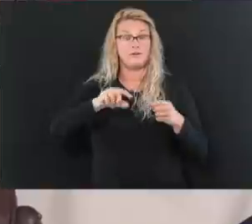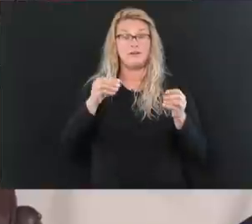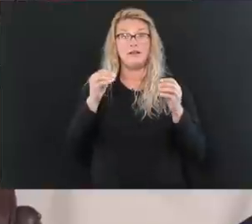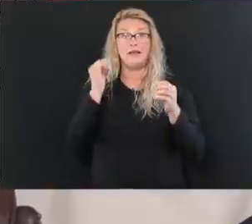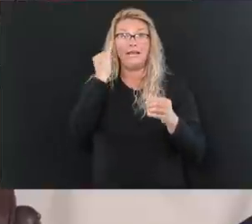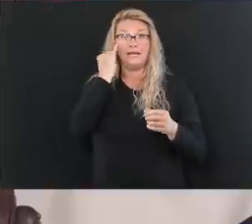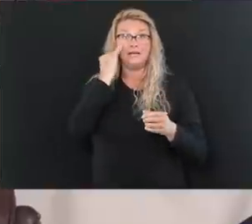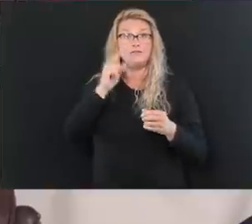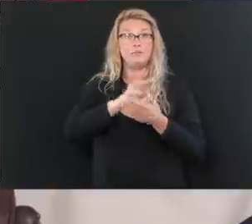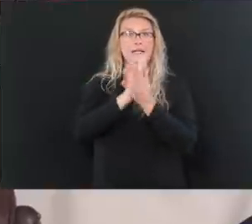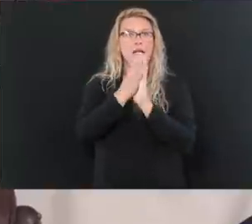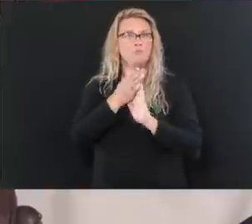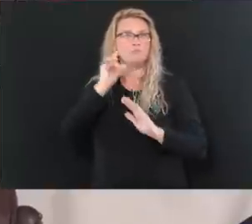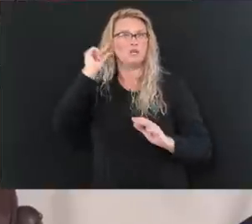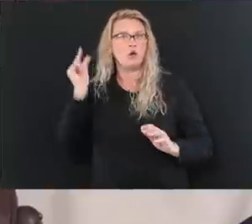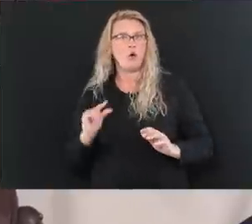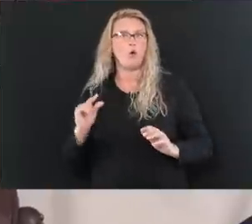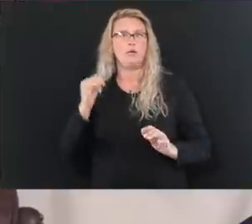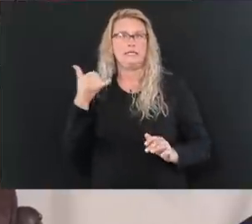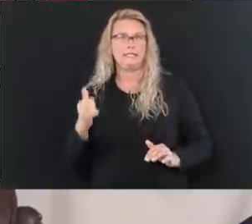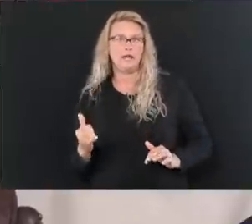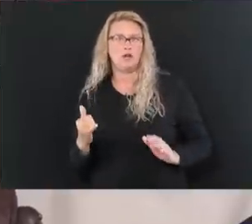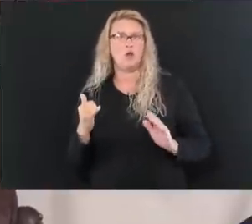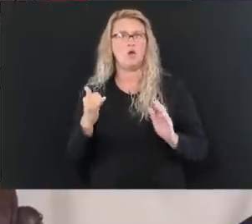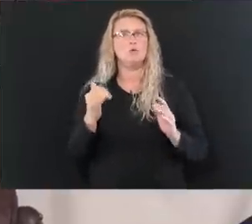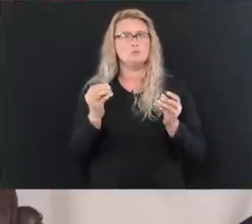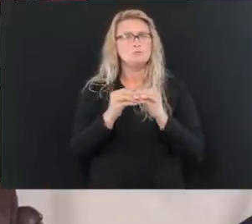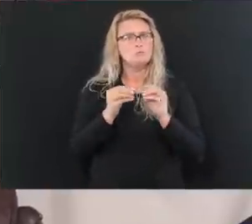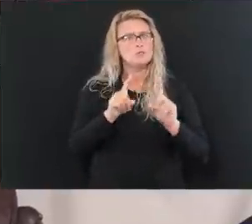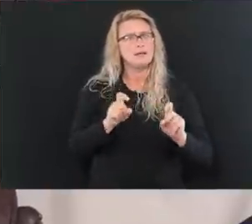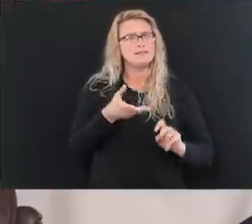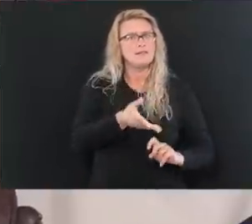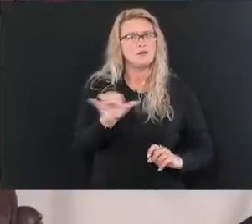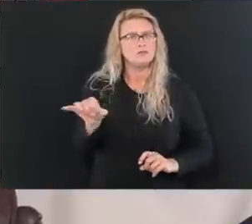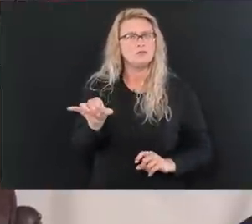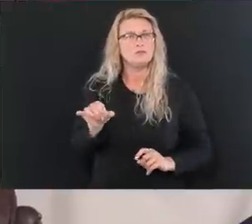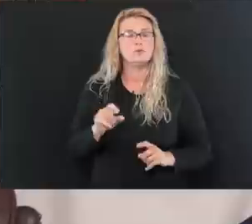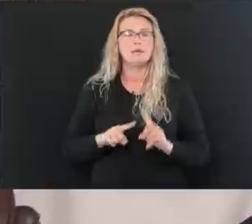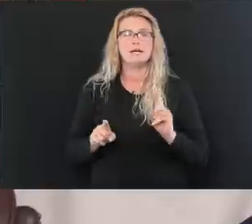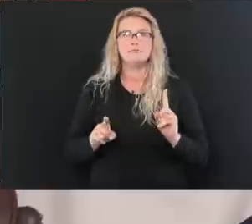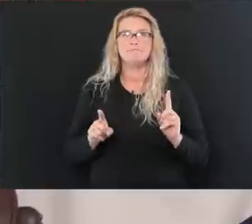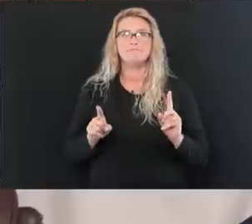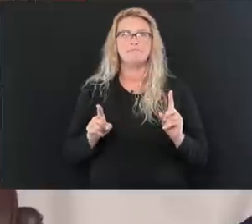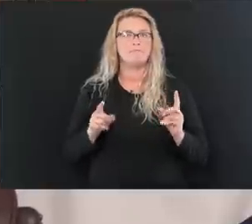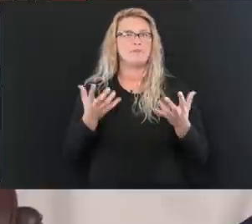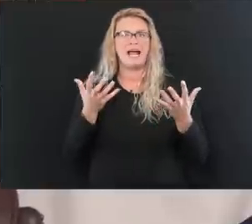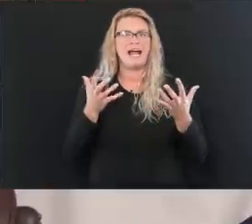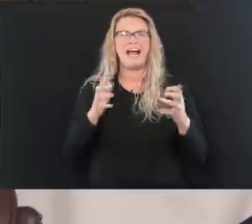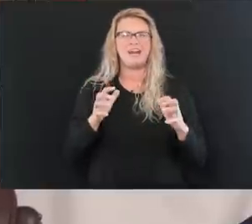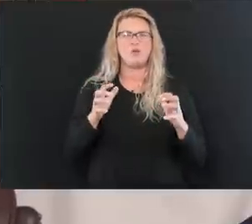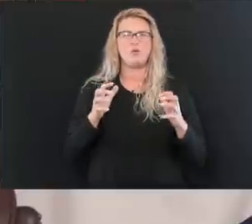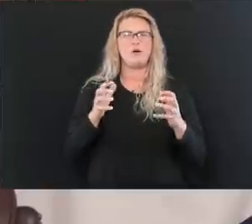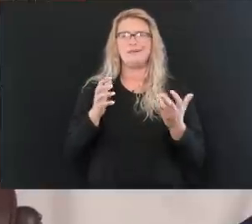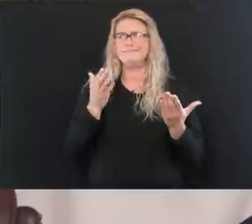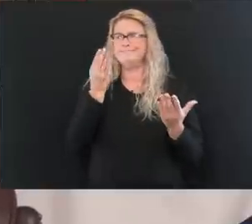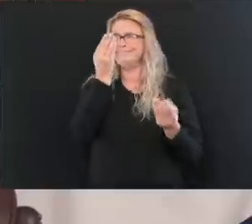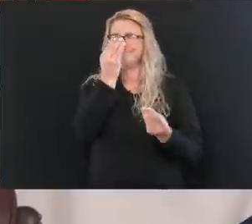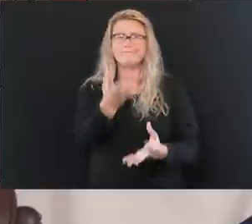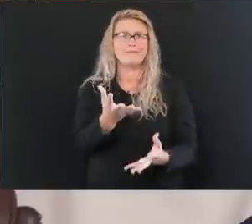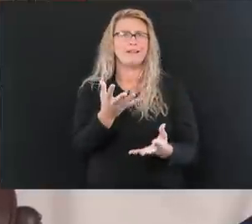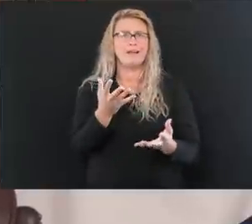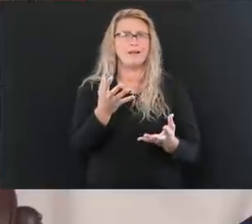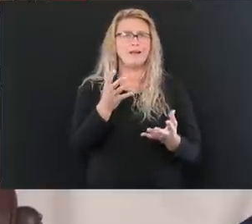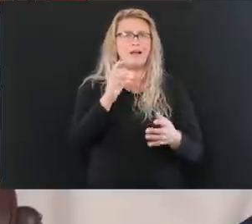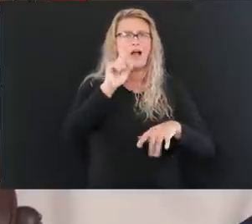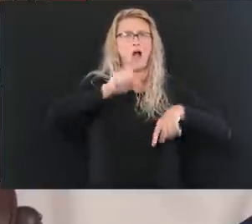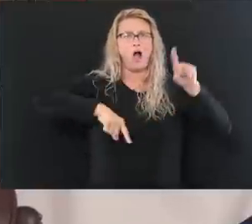or the yellow counties some also and everything, and there's no point in me going through where we're going to be today and where the testing